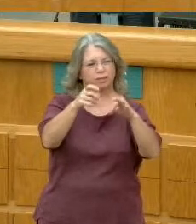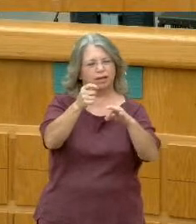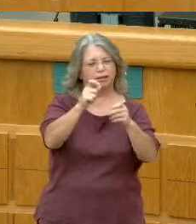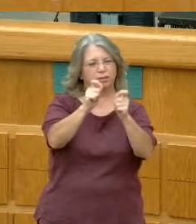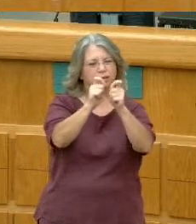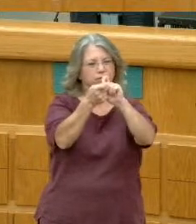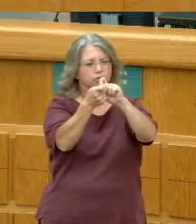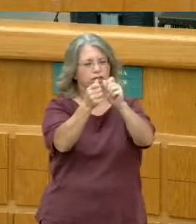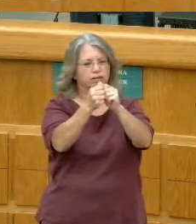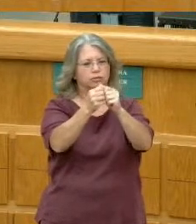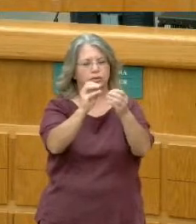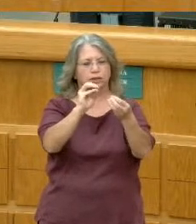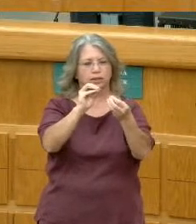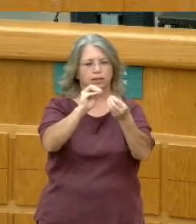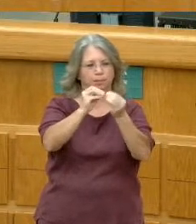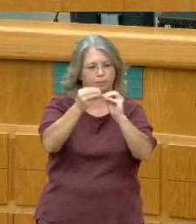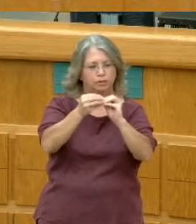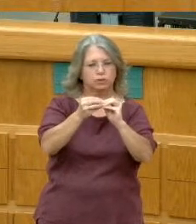numbers. We have